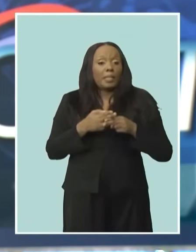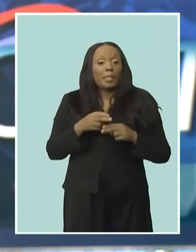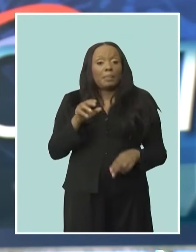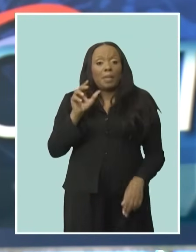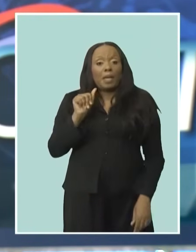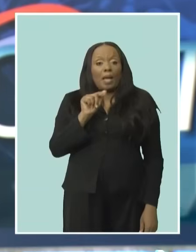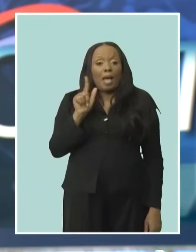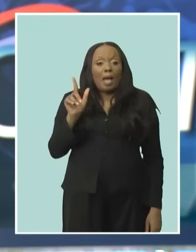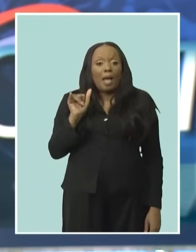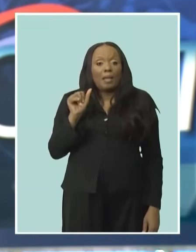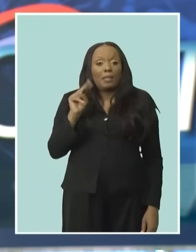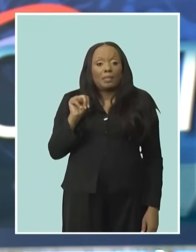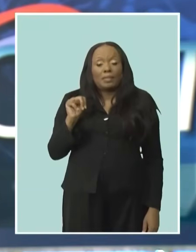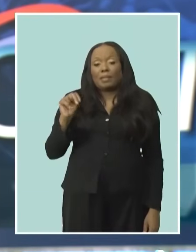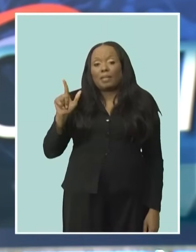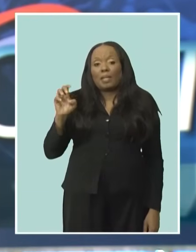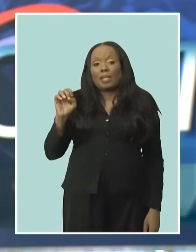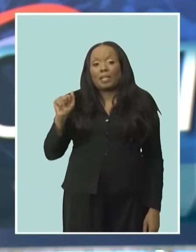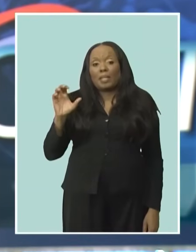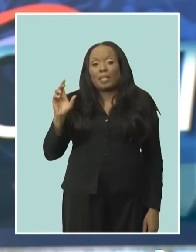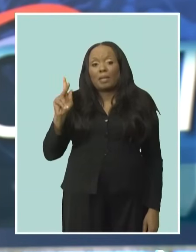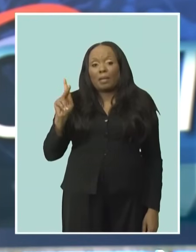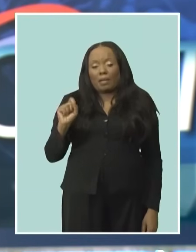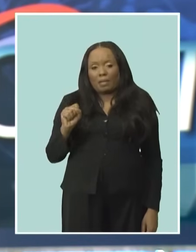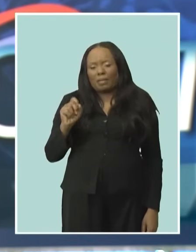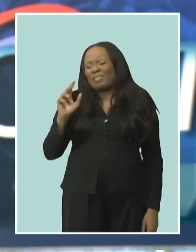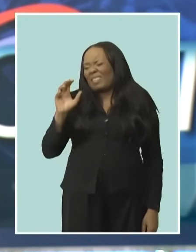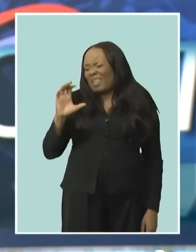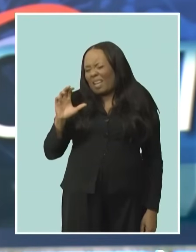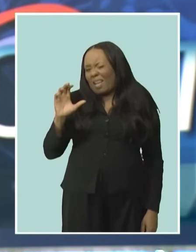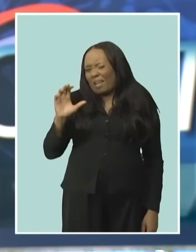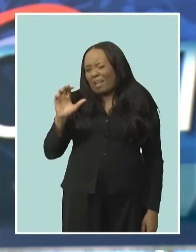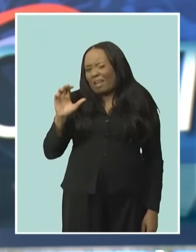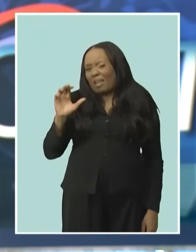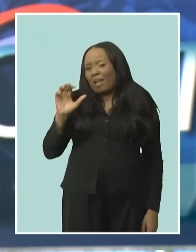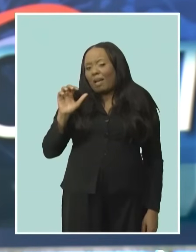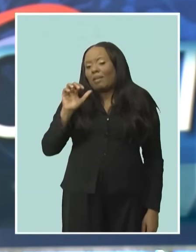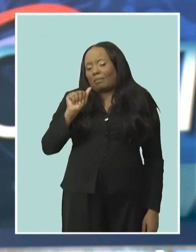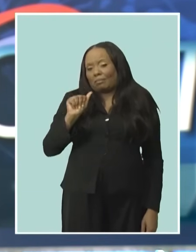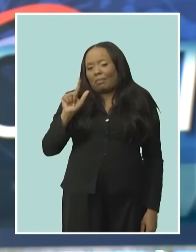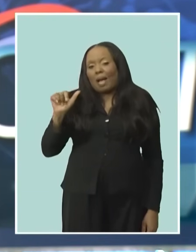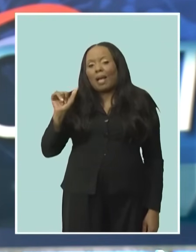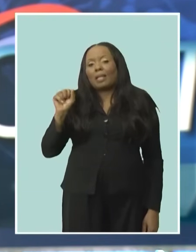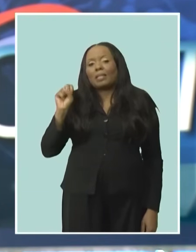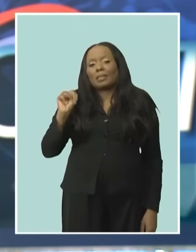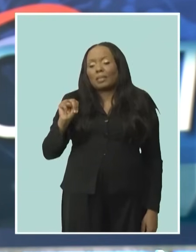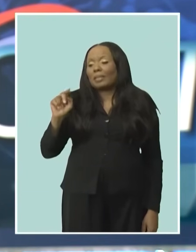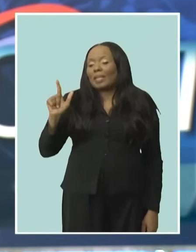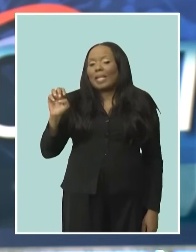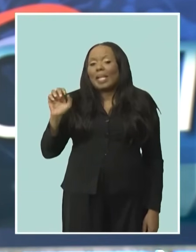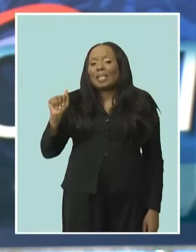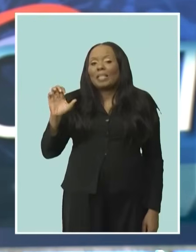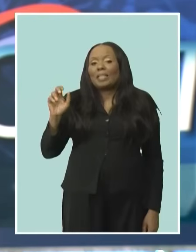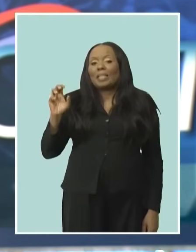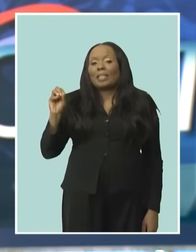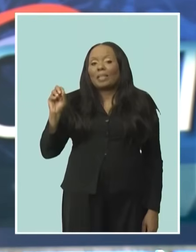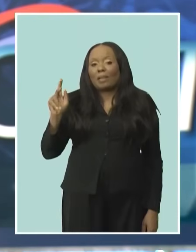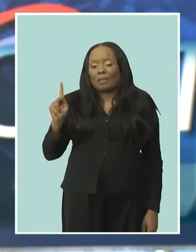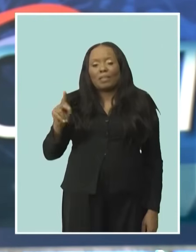billion into the Caribbean annually. She was speaking during the media launch of the Caribbean Broadcasting